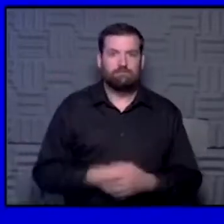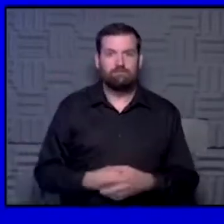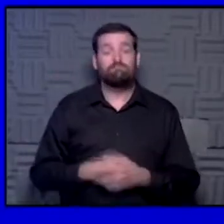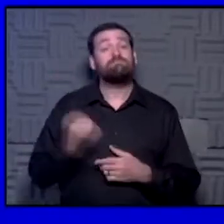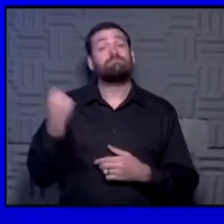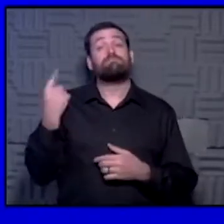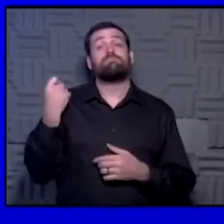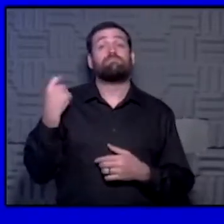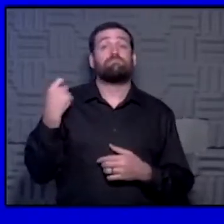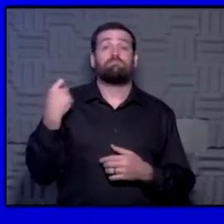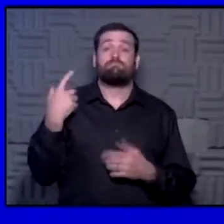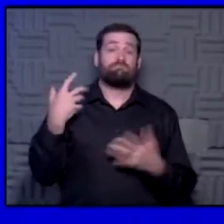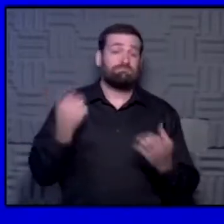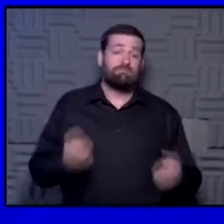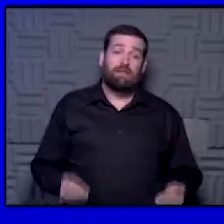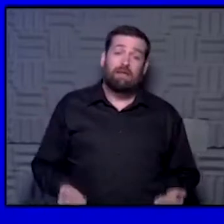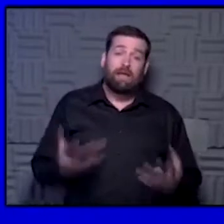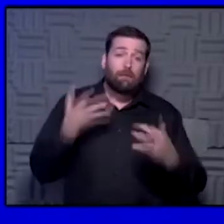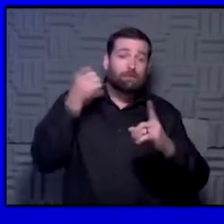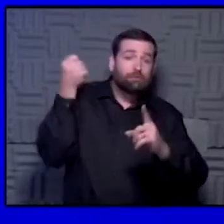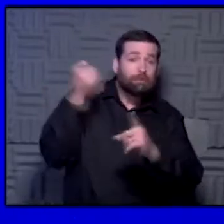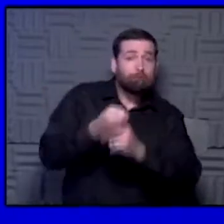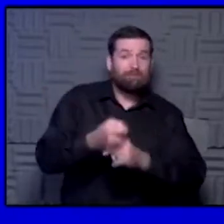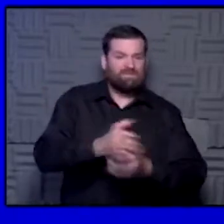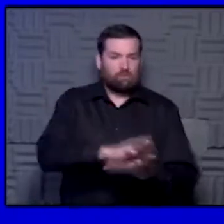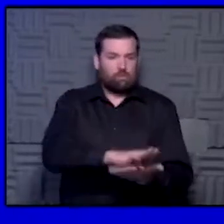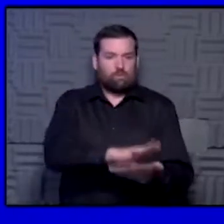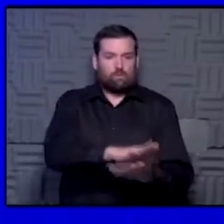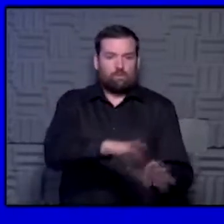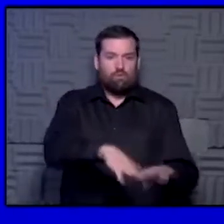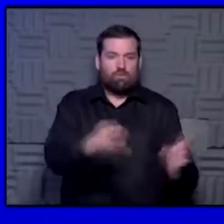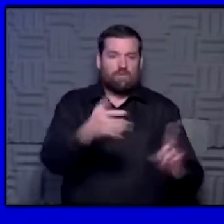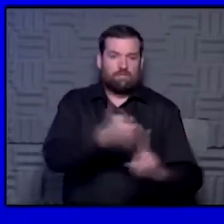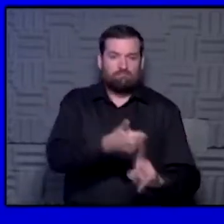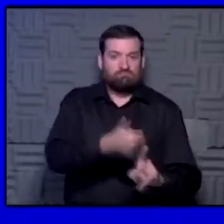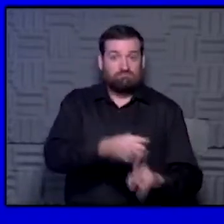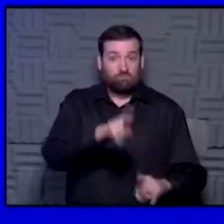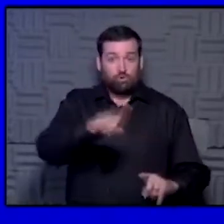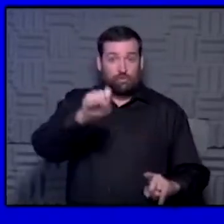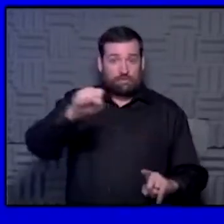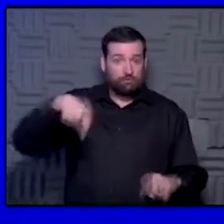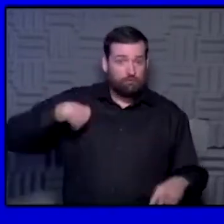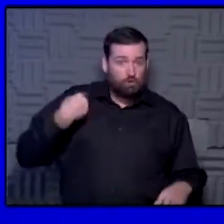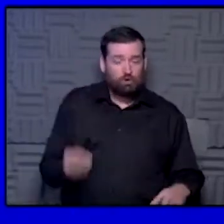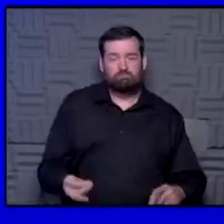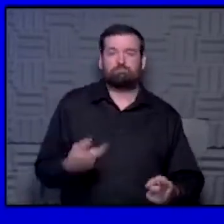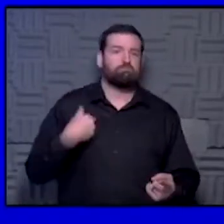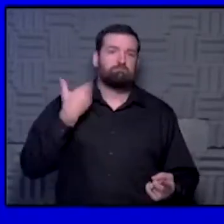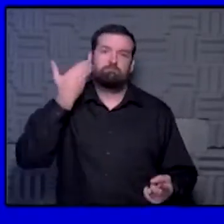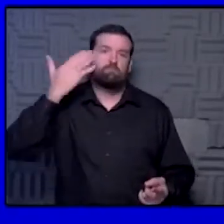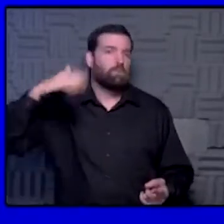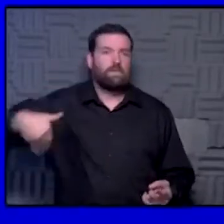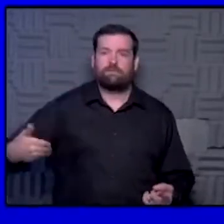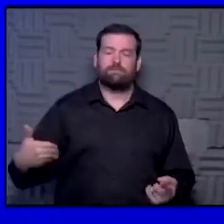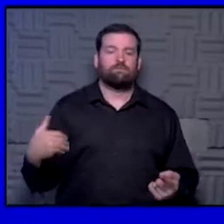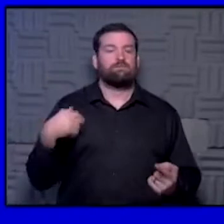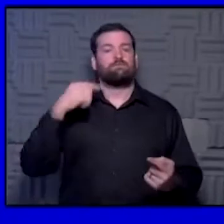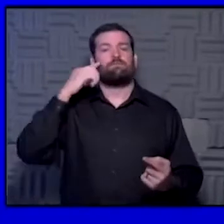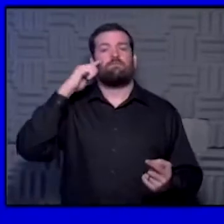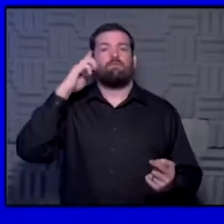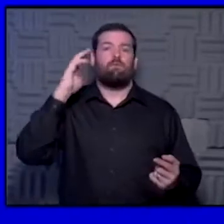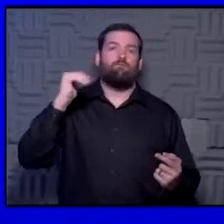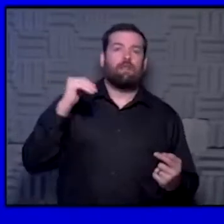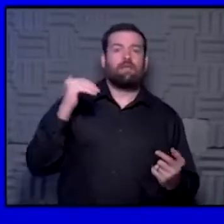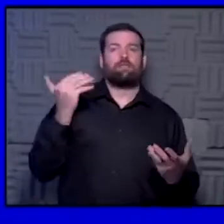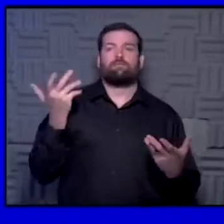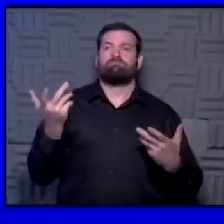We don't know the full impact of what the school opening has been in the United States so far. Hopefully within these next,